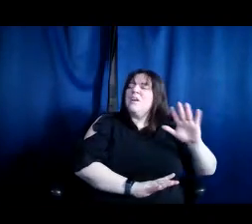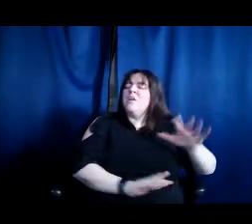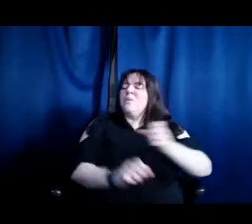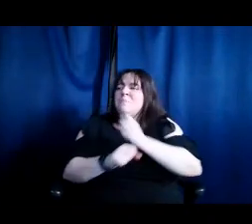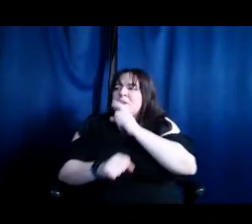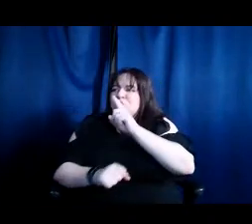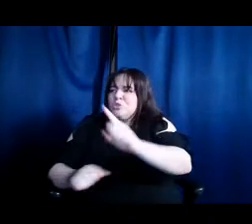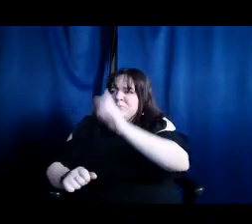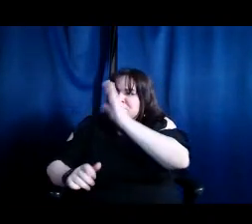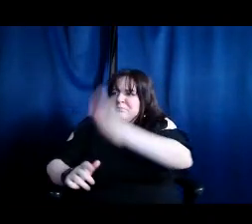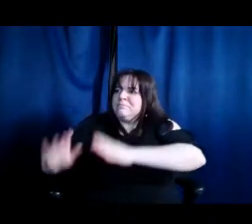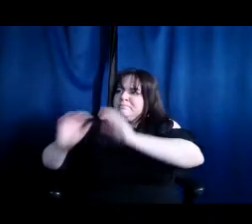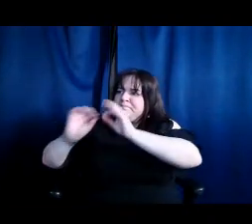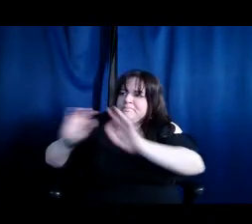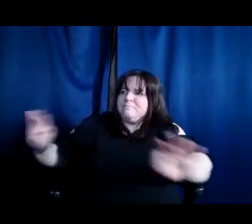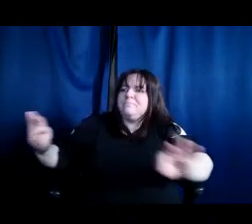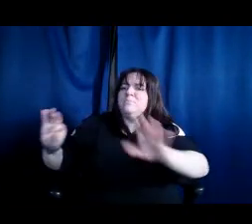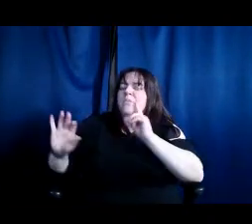well as we can.